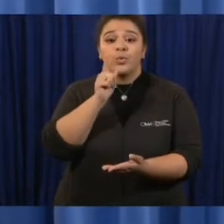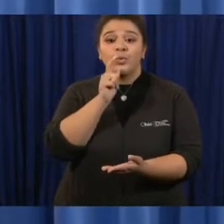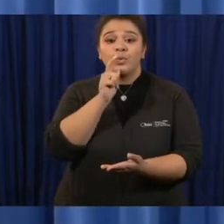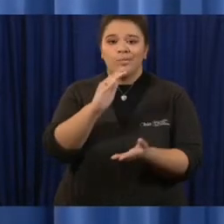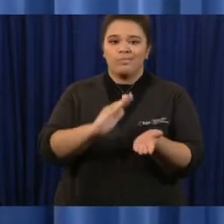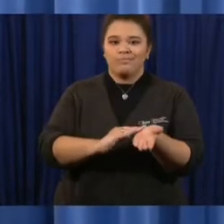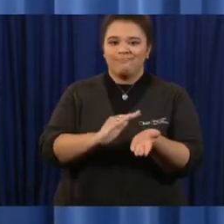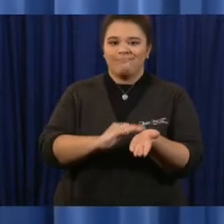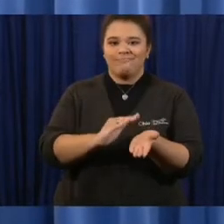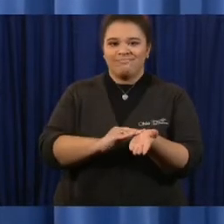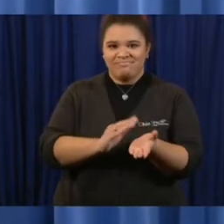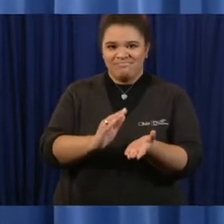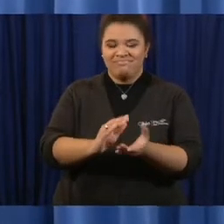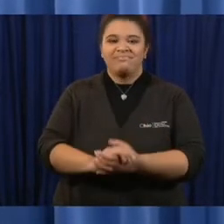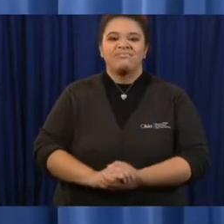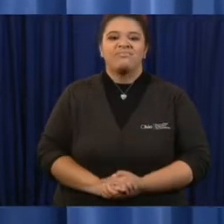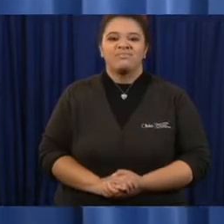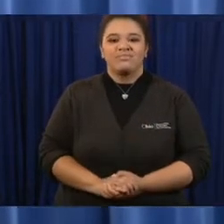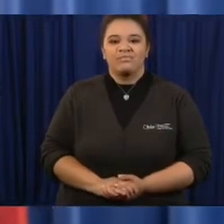Acton.